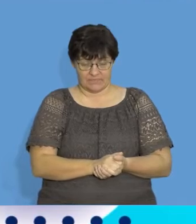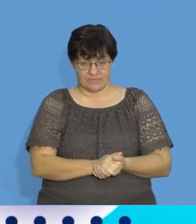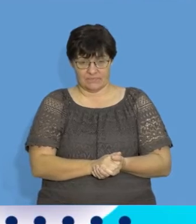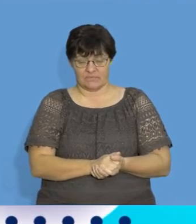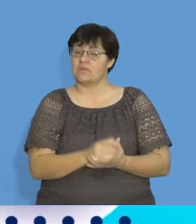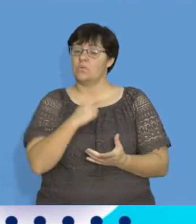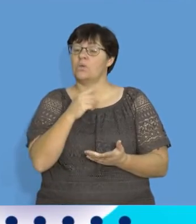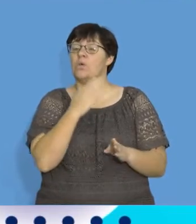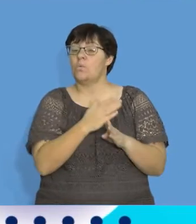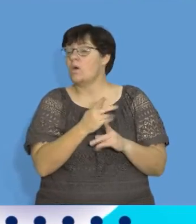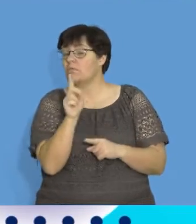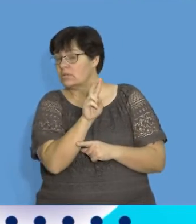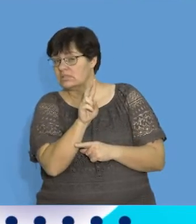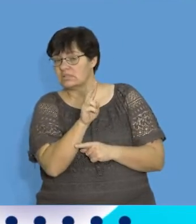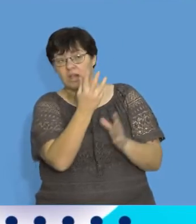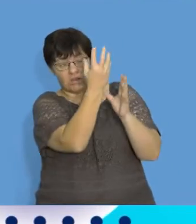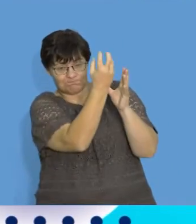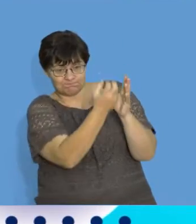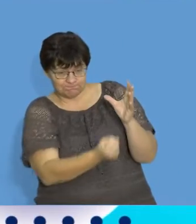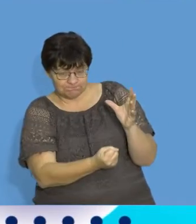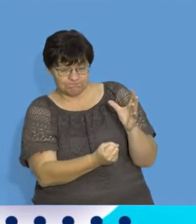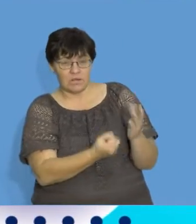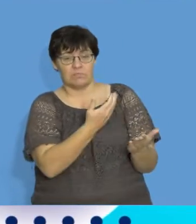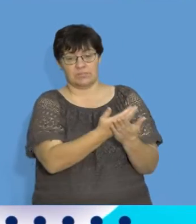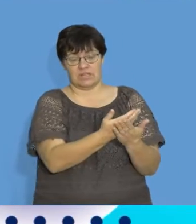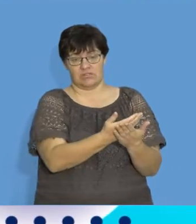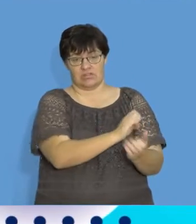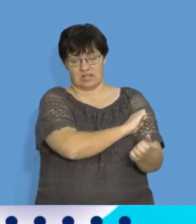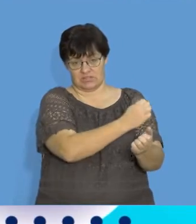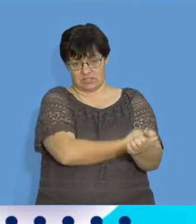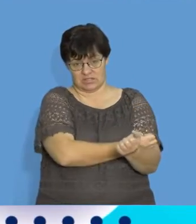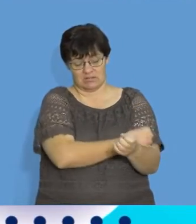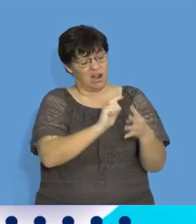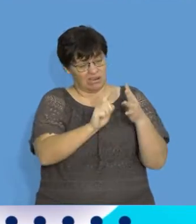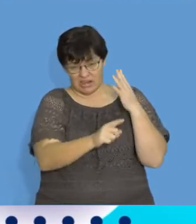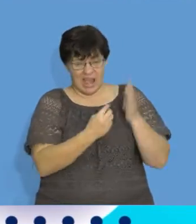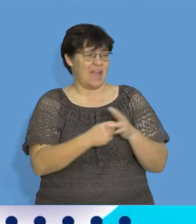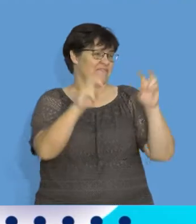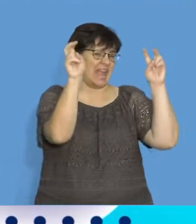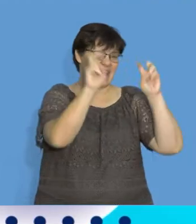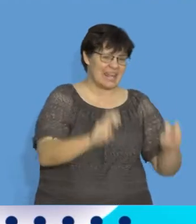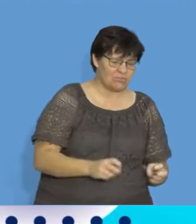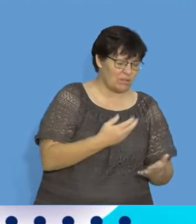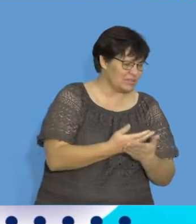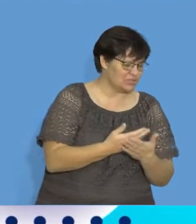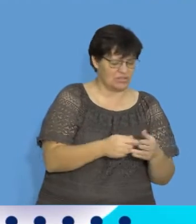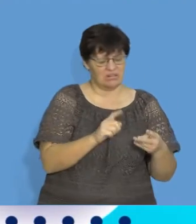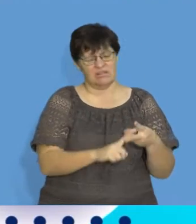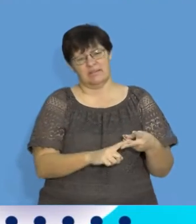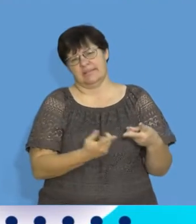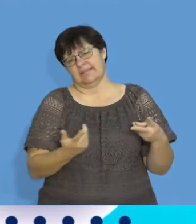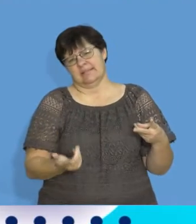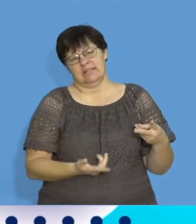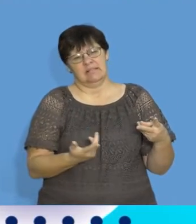with gravitational potential energy. There's lots of others. There's electrical potential,